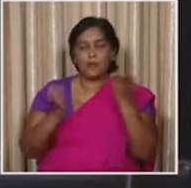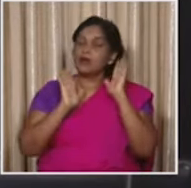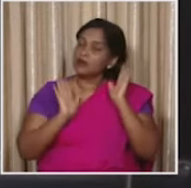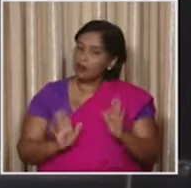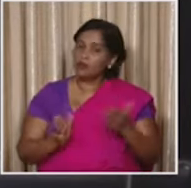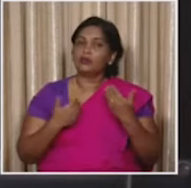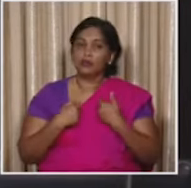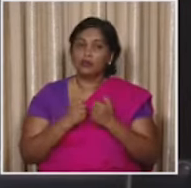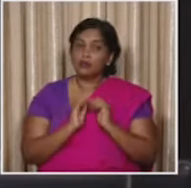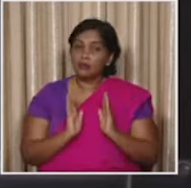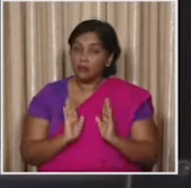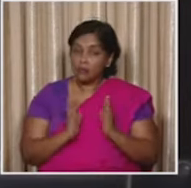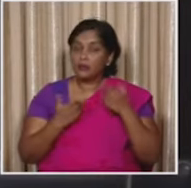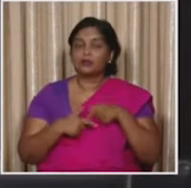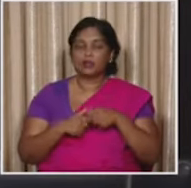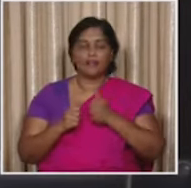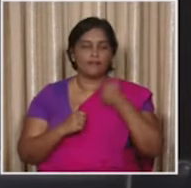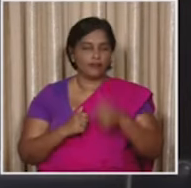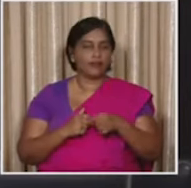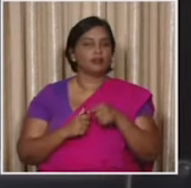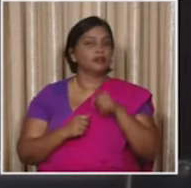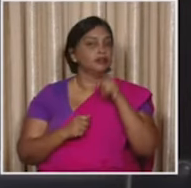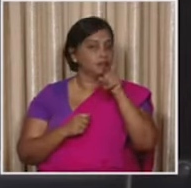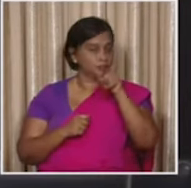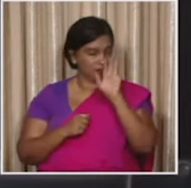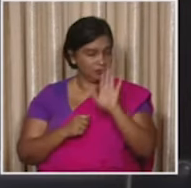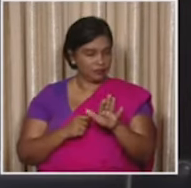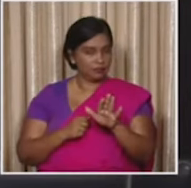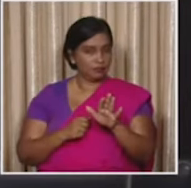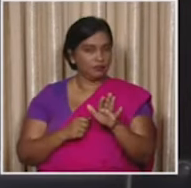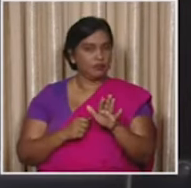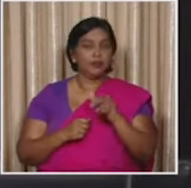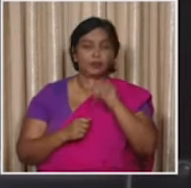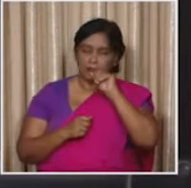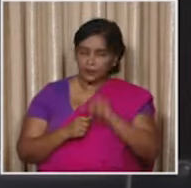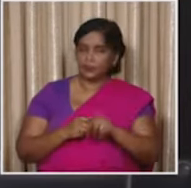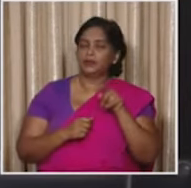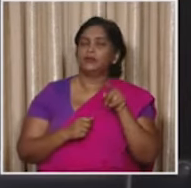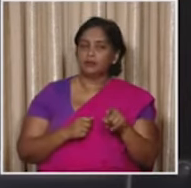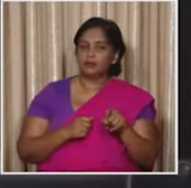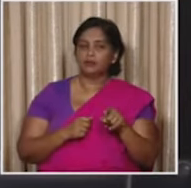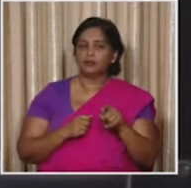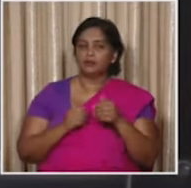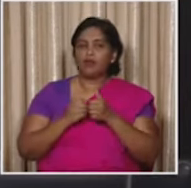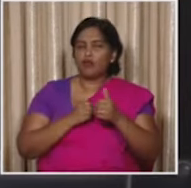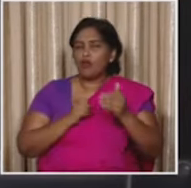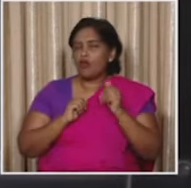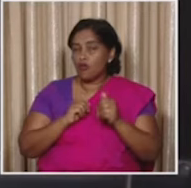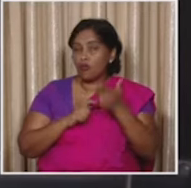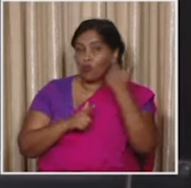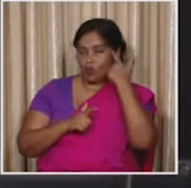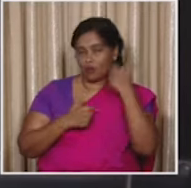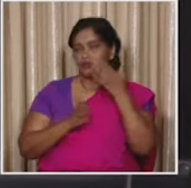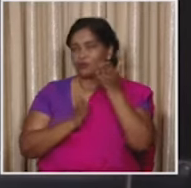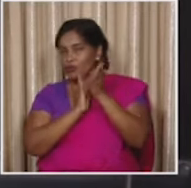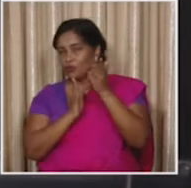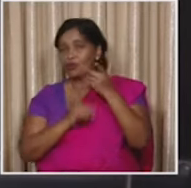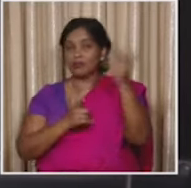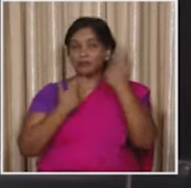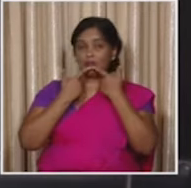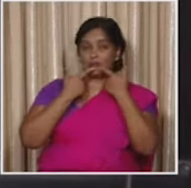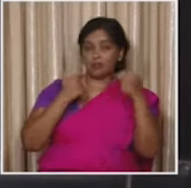But we are open for your constructive suggestion. I also know the limitation. You may not be publicly endorse this. You cannot,